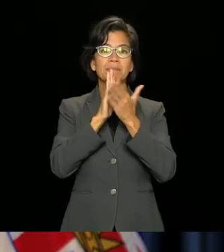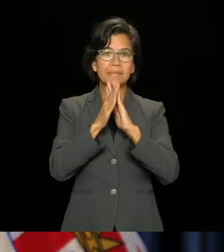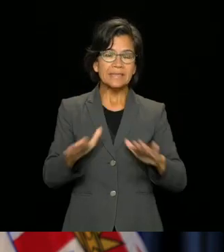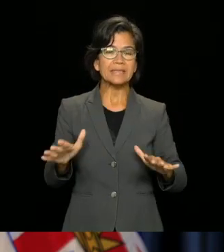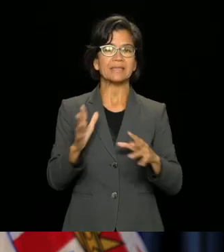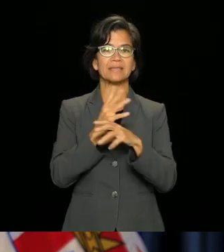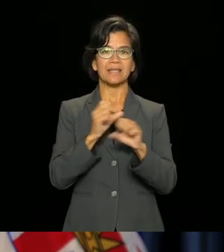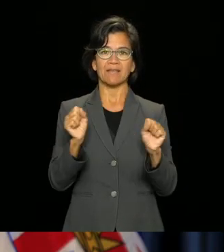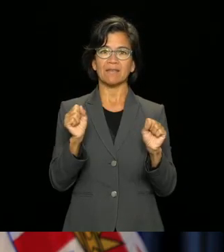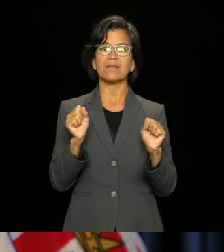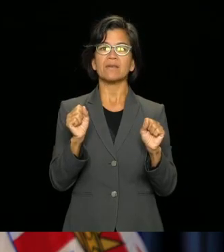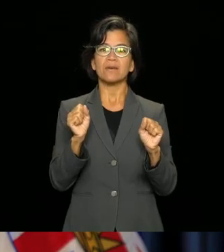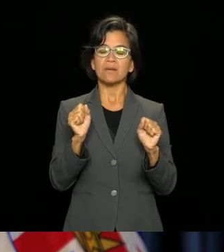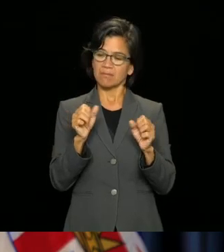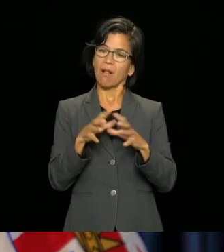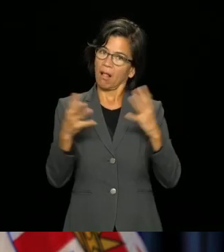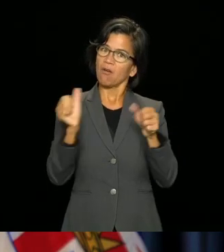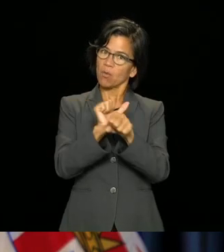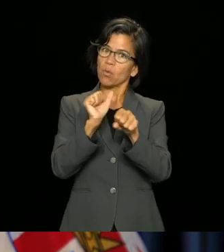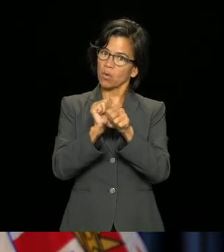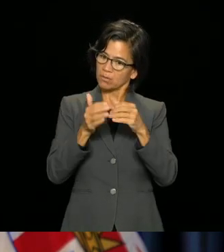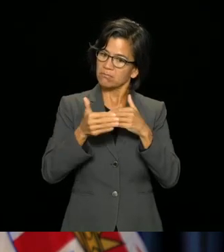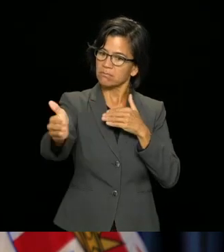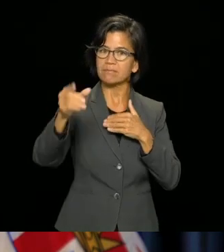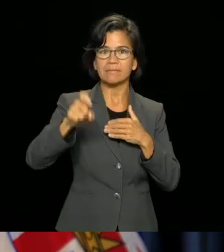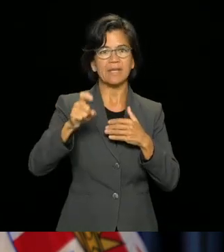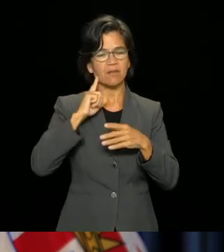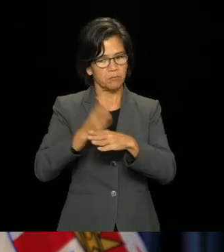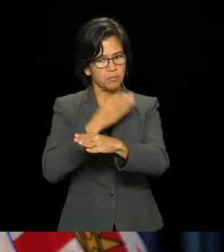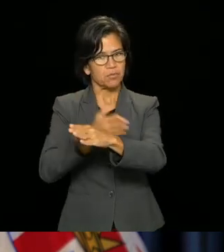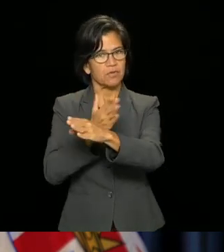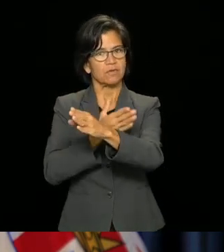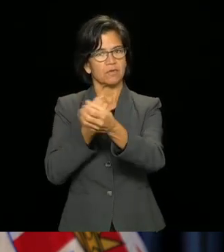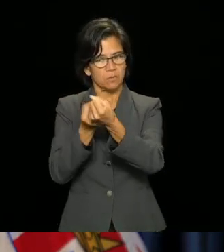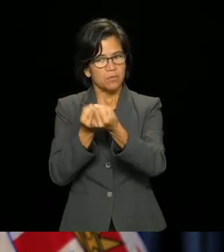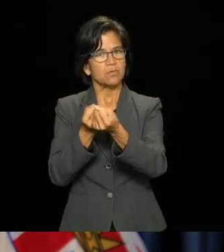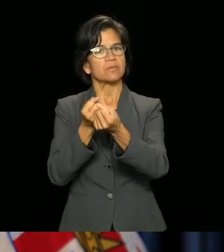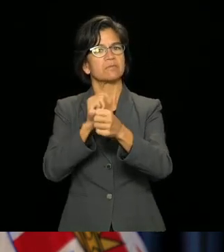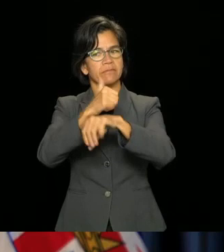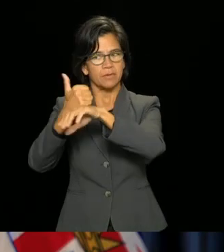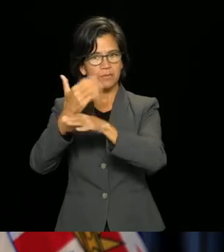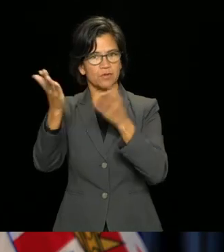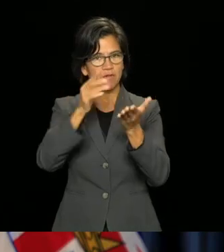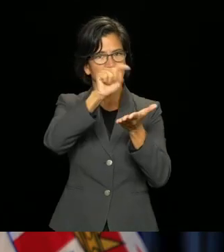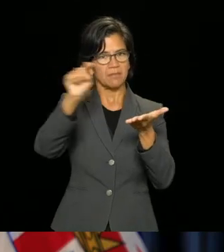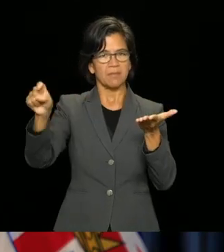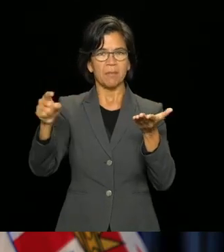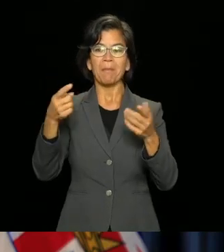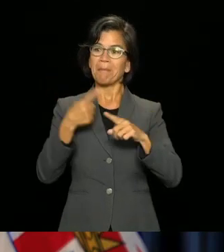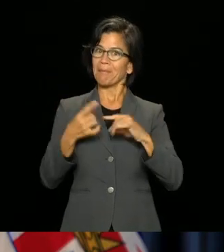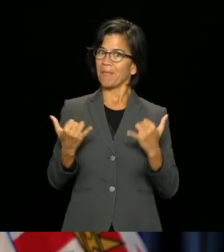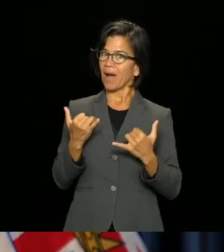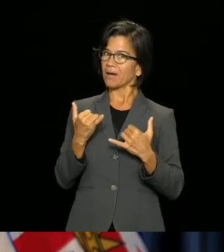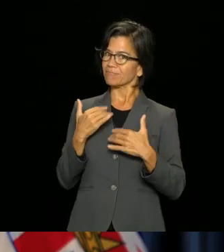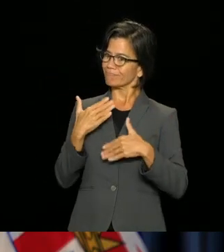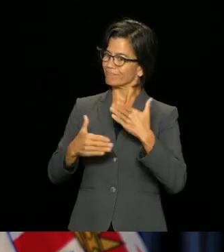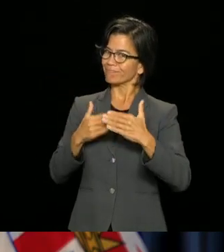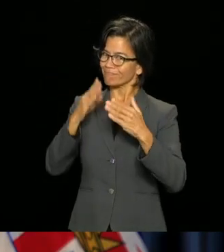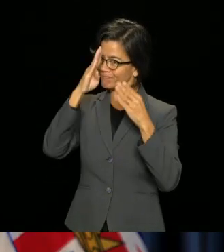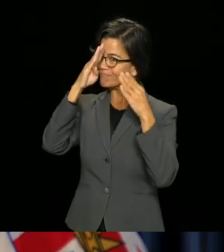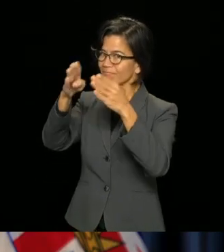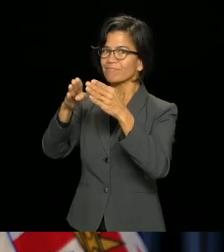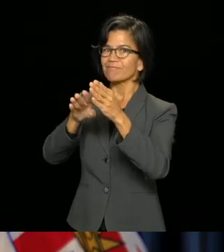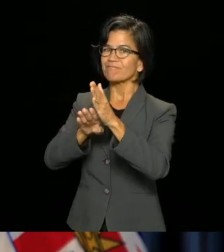yet. There is so much more to do, but we are moving in the right direction and taking steps to build a